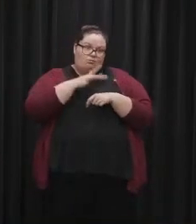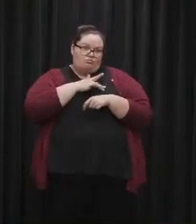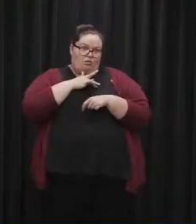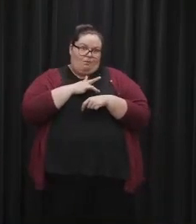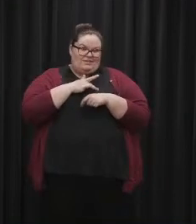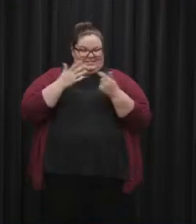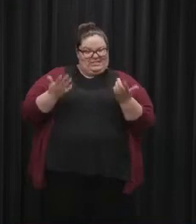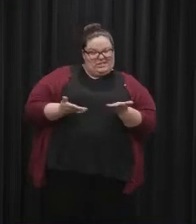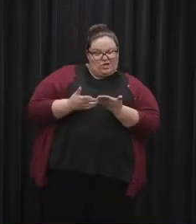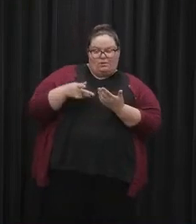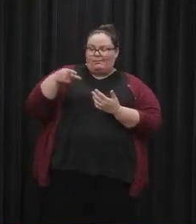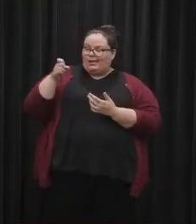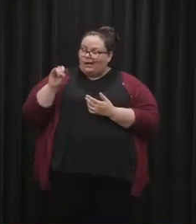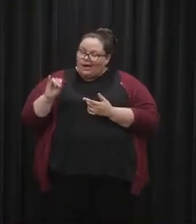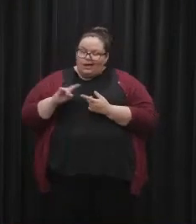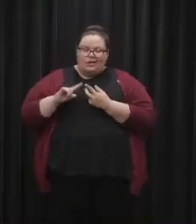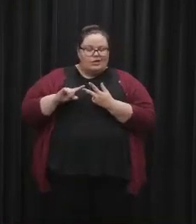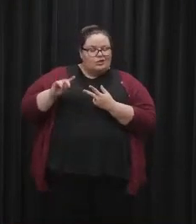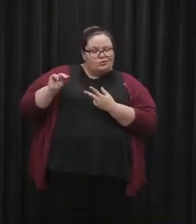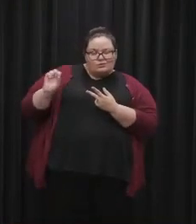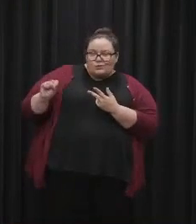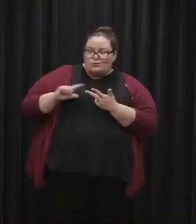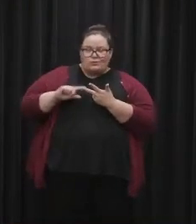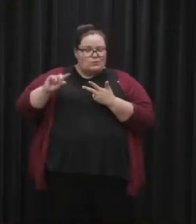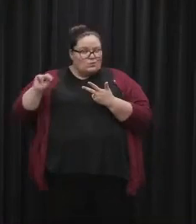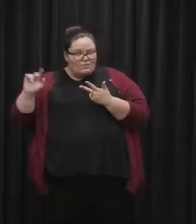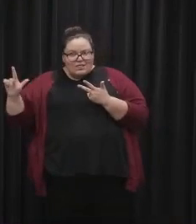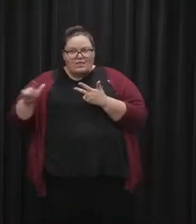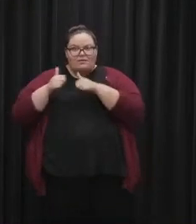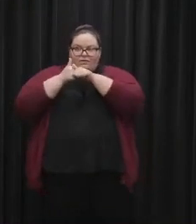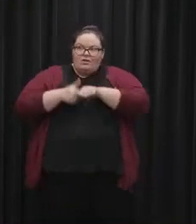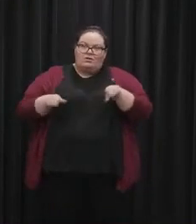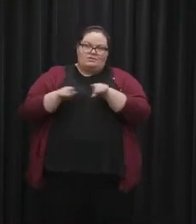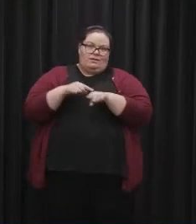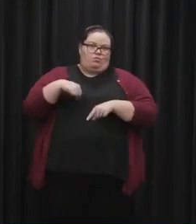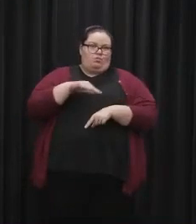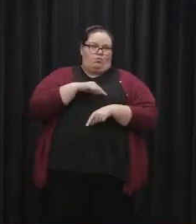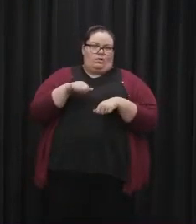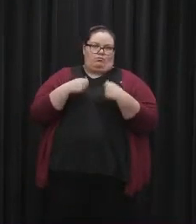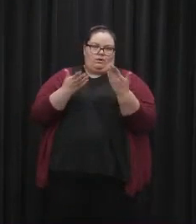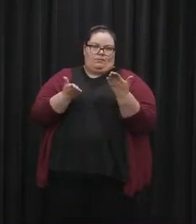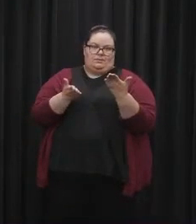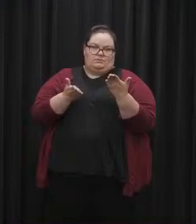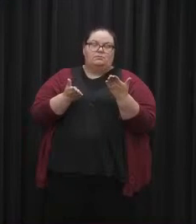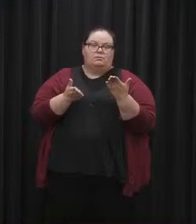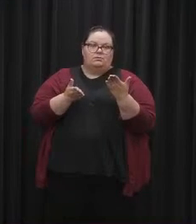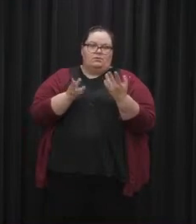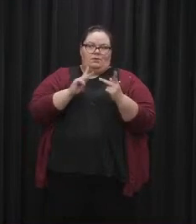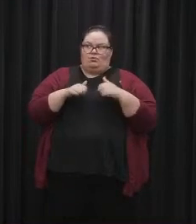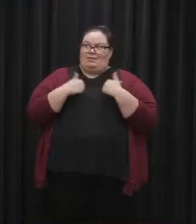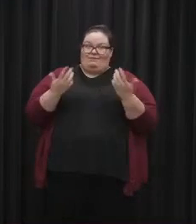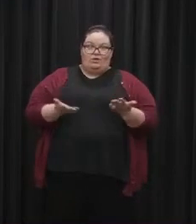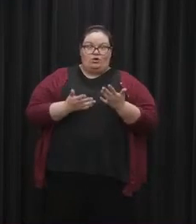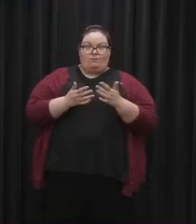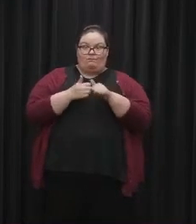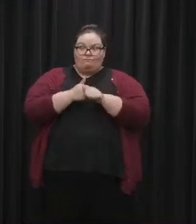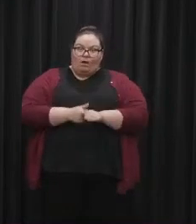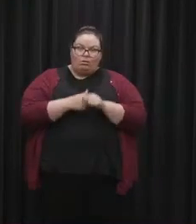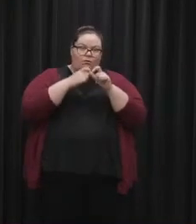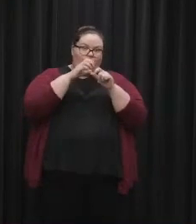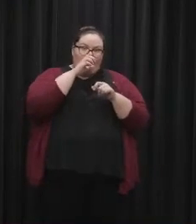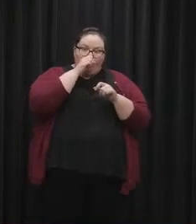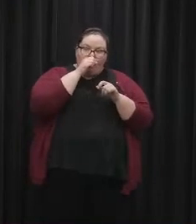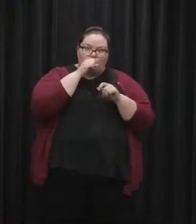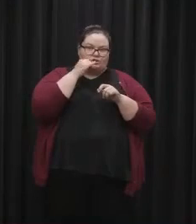it's here in New Brunswick, PEI, Nova Scotia, Newfoundland, that they follow the same directions that we are giving our citizens around wearing